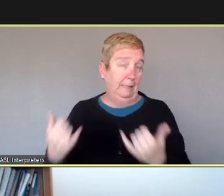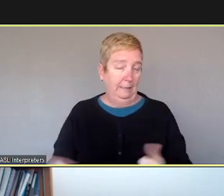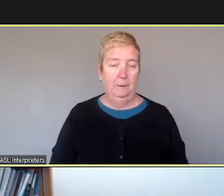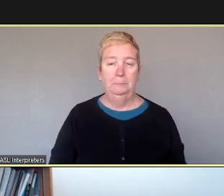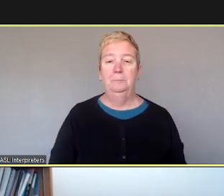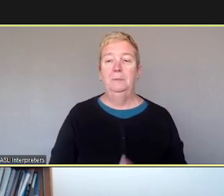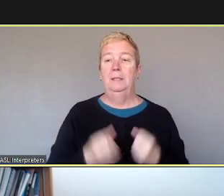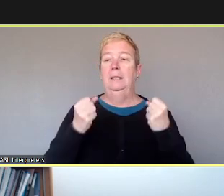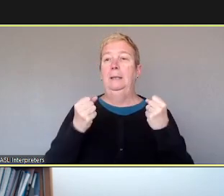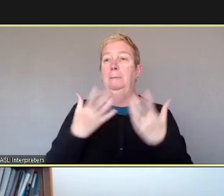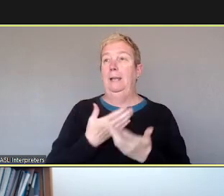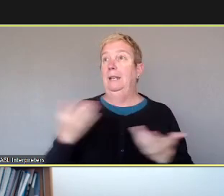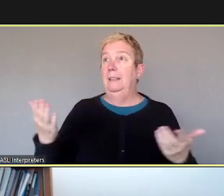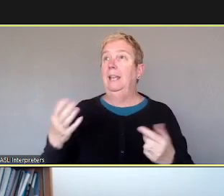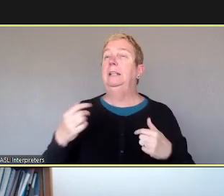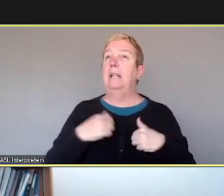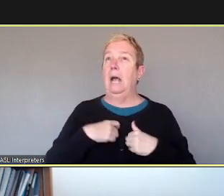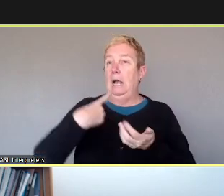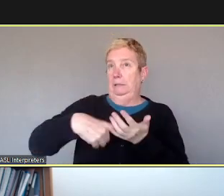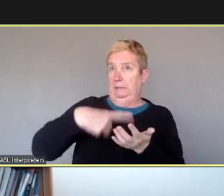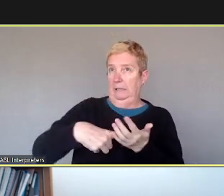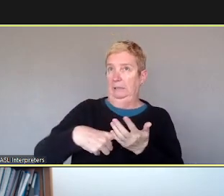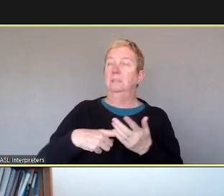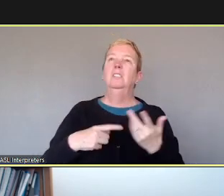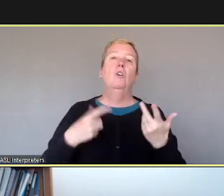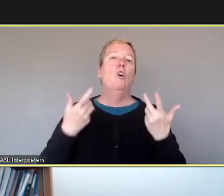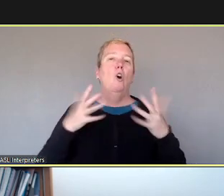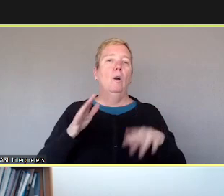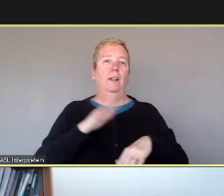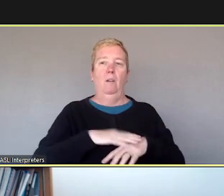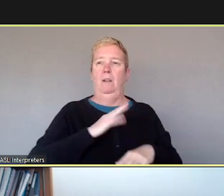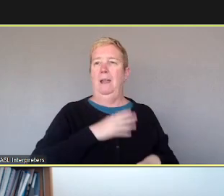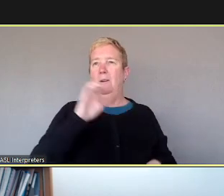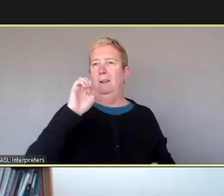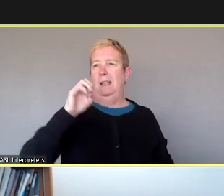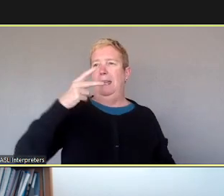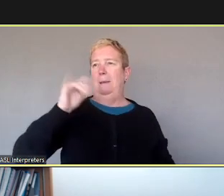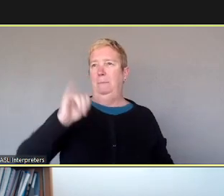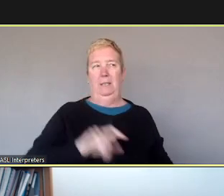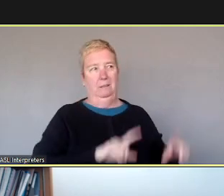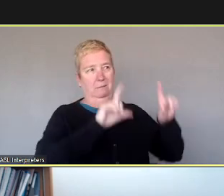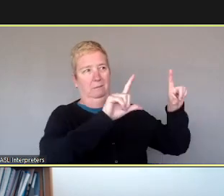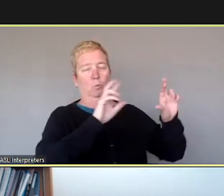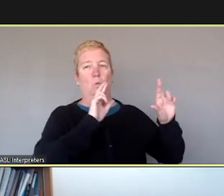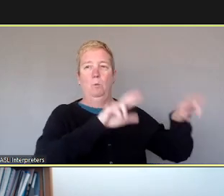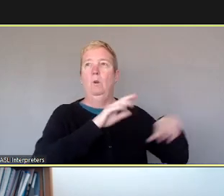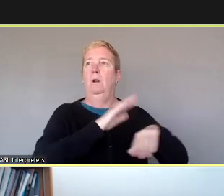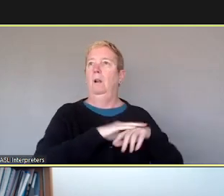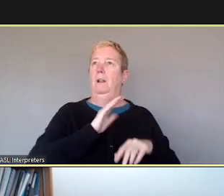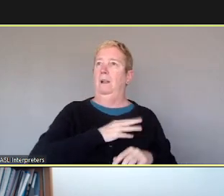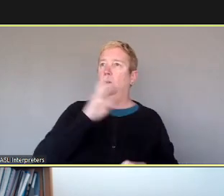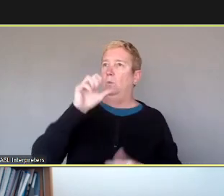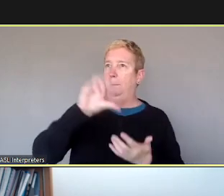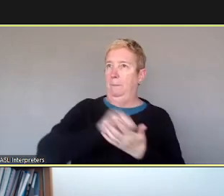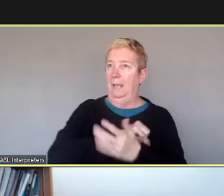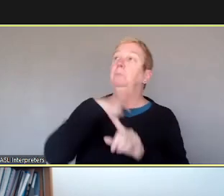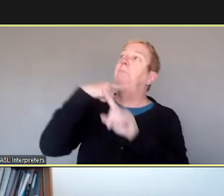things that I referred to are available in our Ebby reports that are posted online, and then also on the